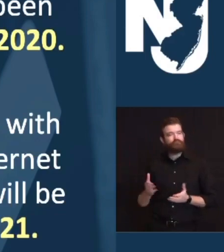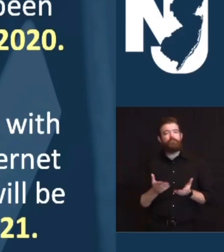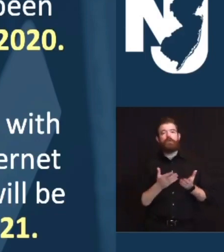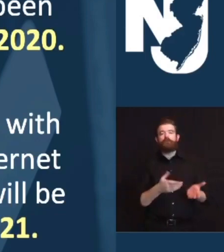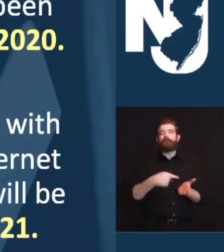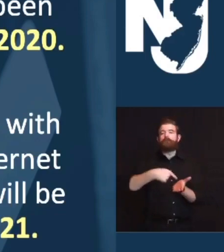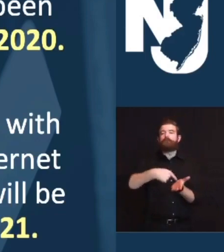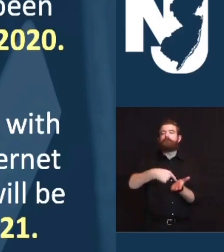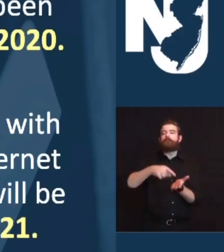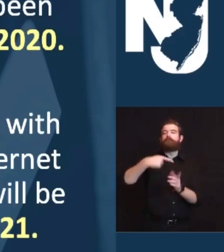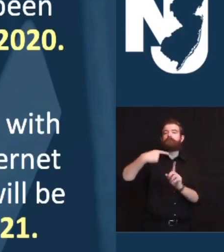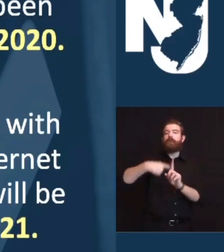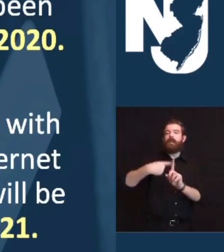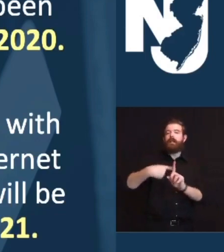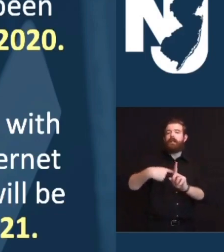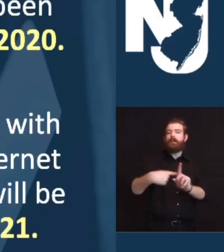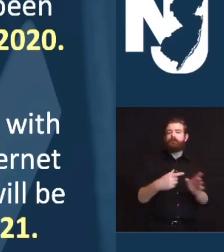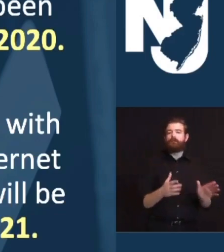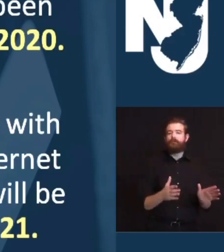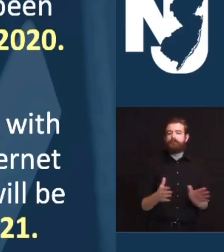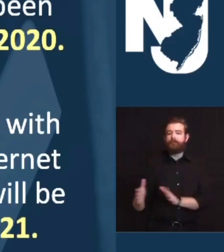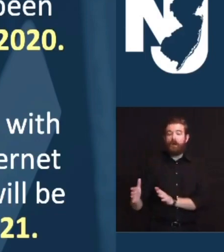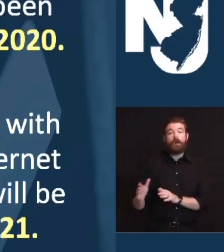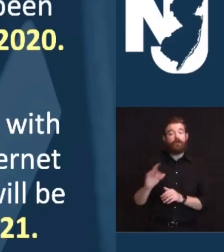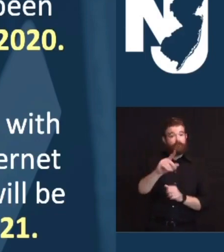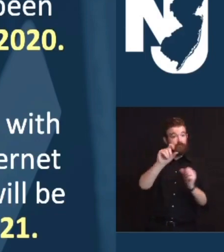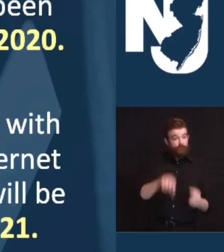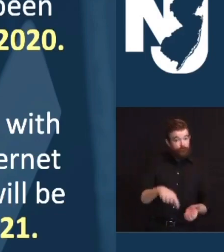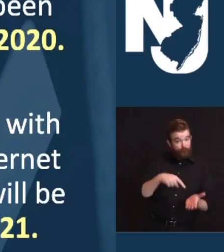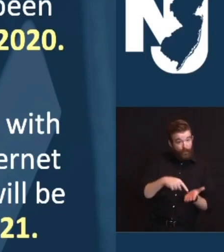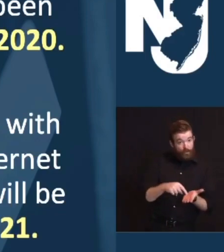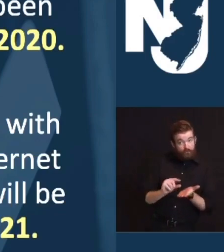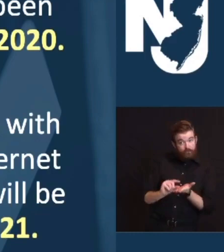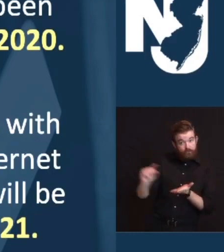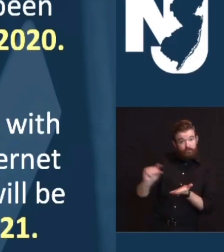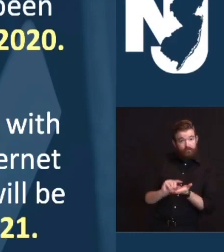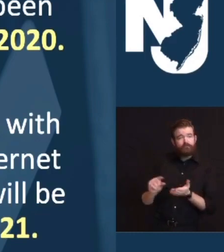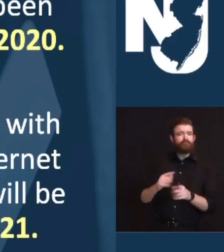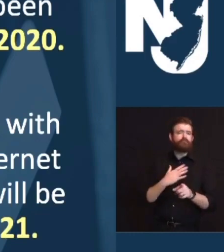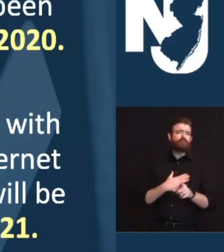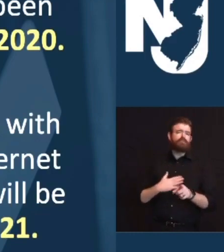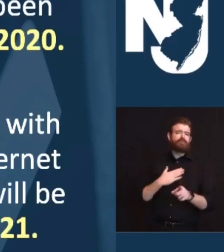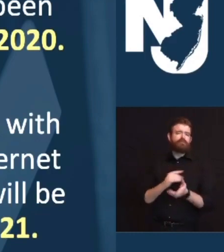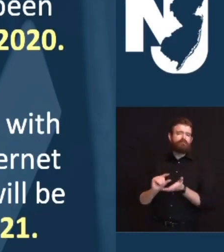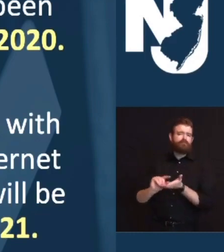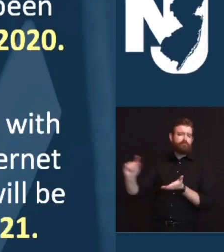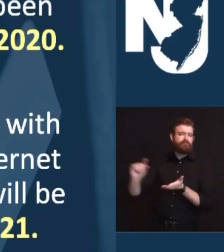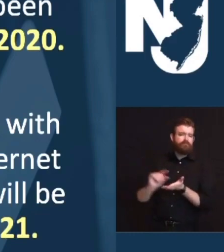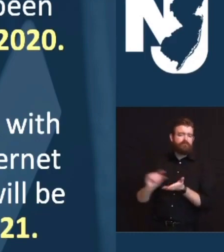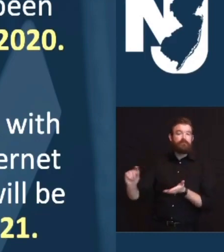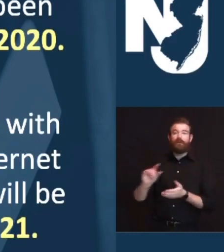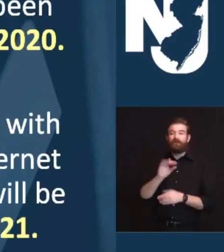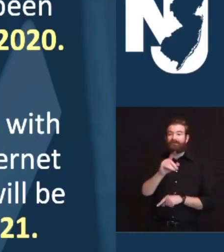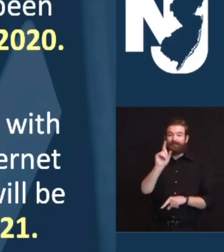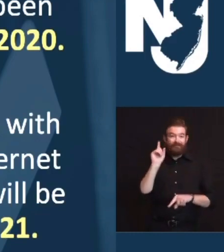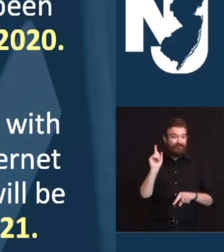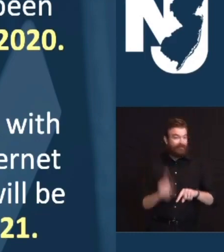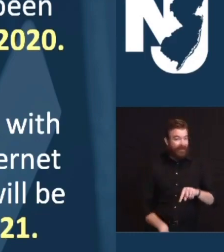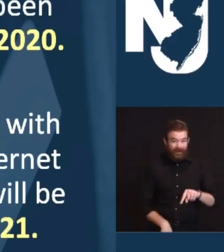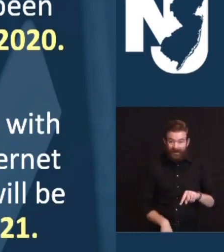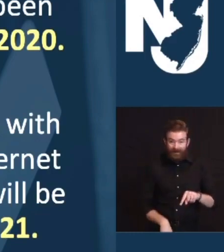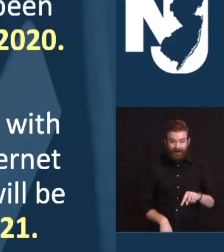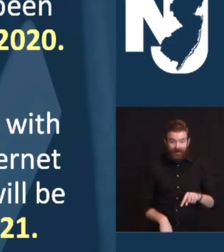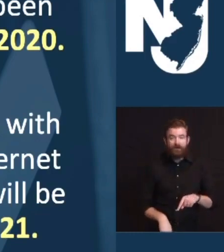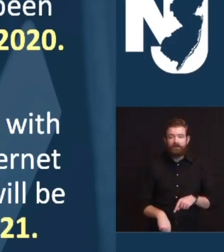so, even if it's just a little bit each month. And if you're unable to pay at all, work with your utility provider, the